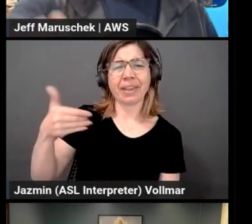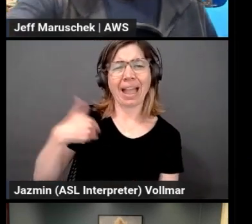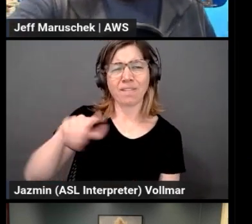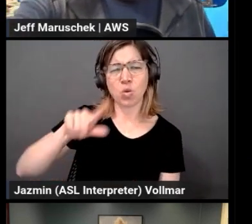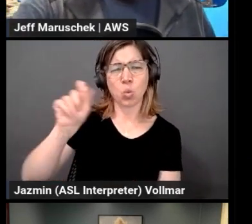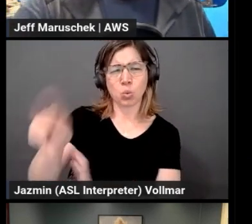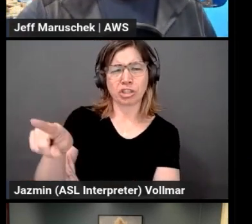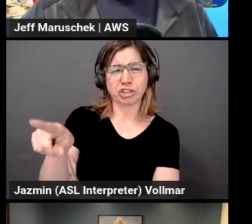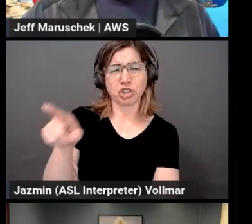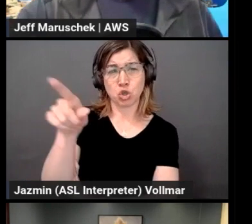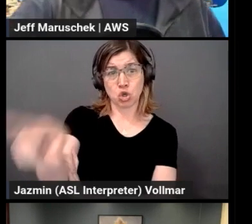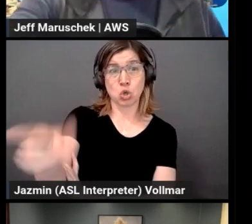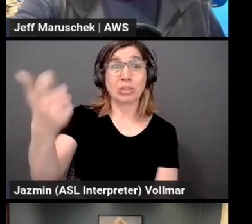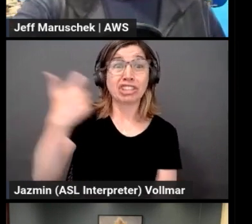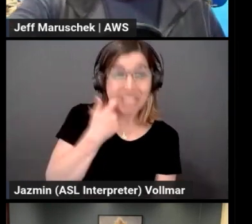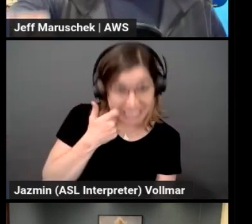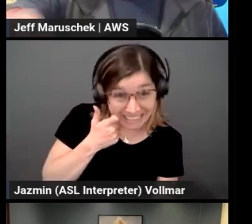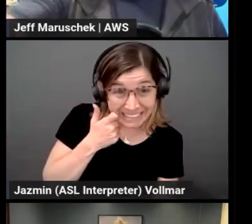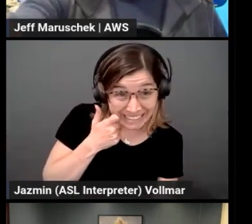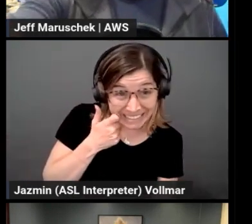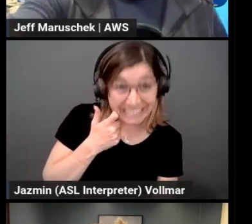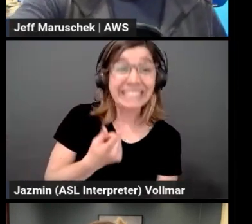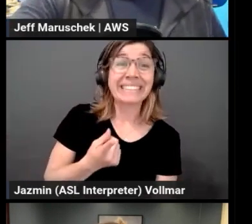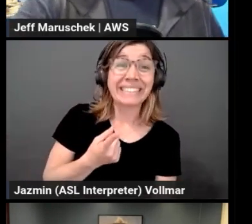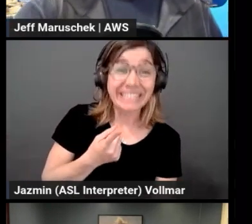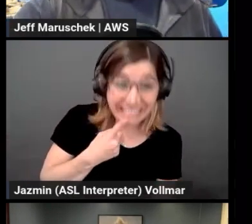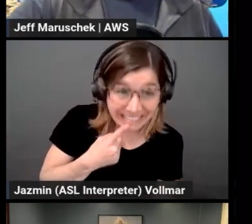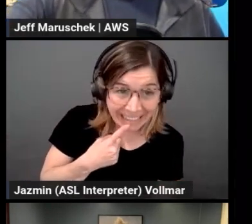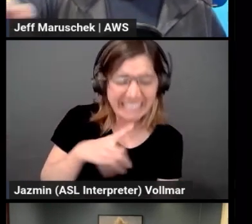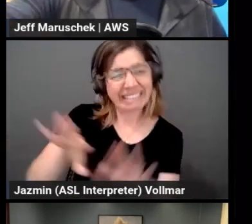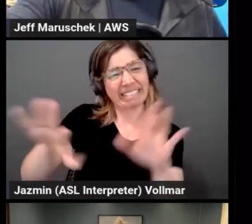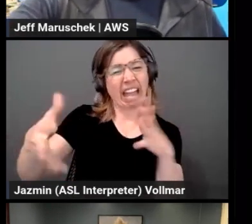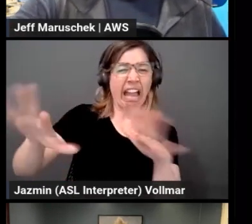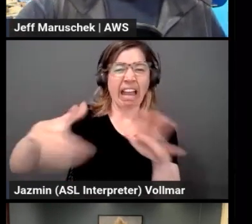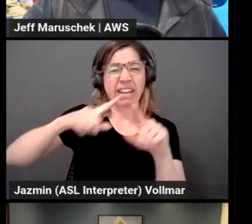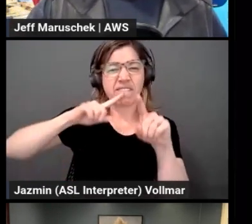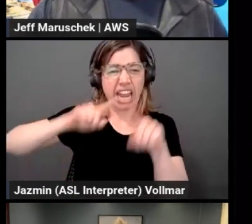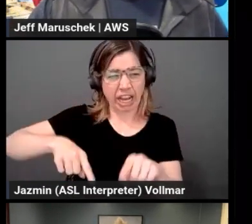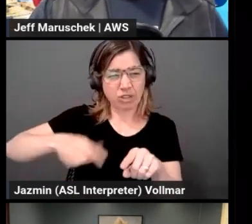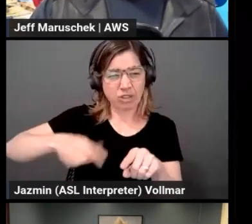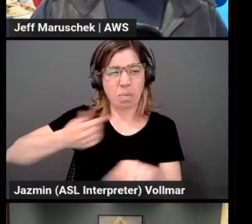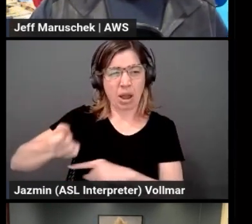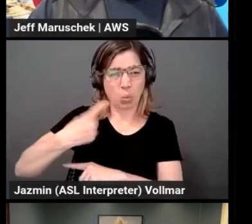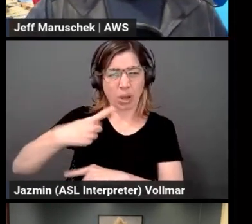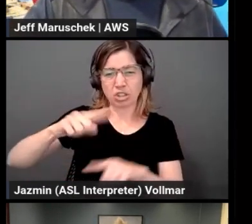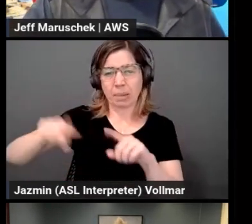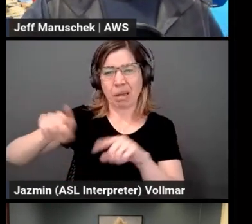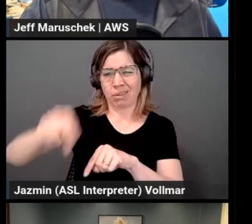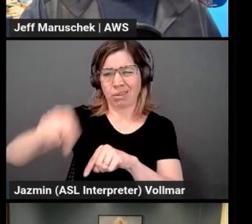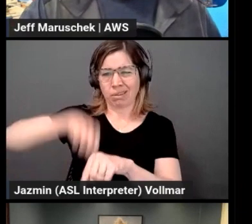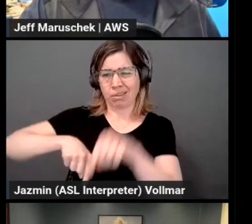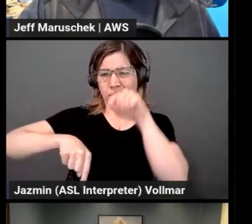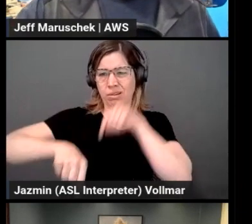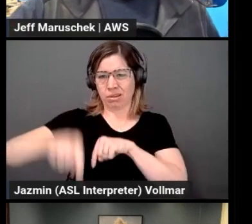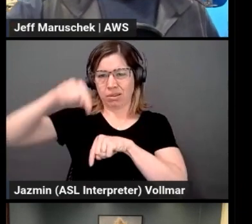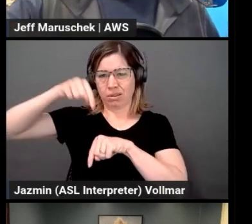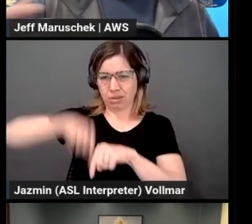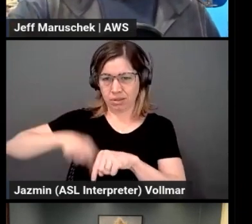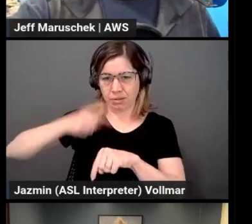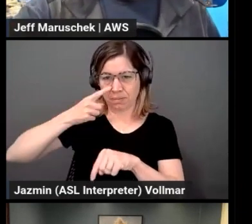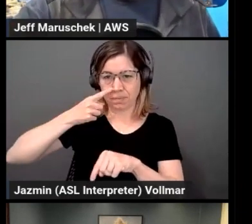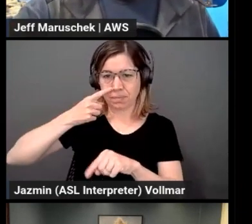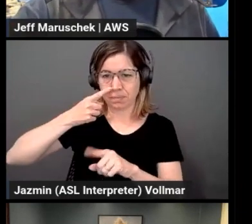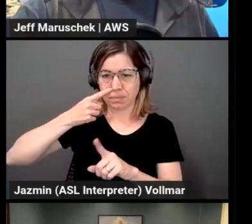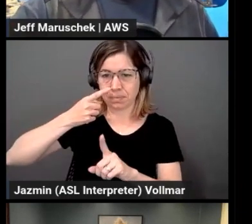what you've just said sort of is going to answer my question, but can we take a step back and really explain